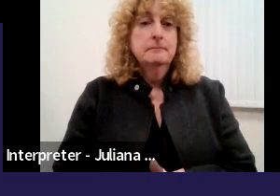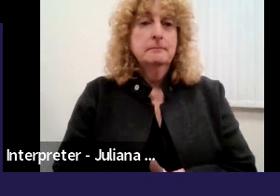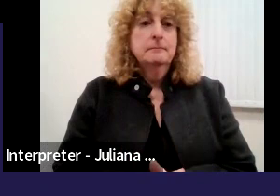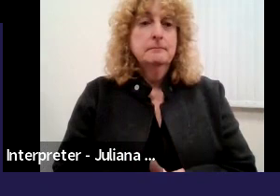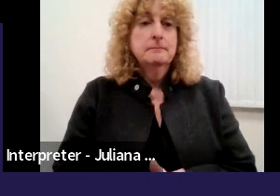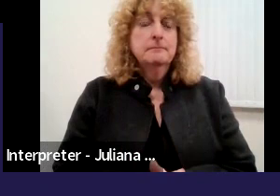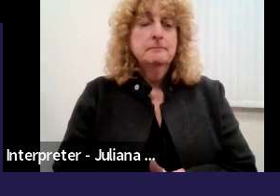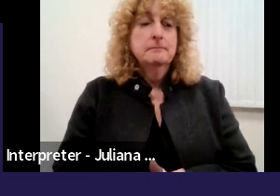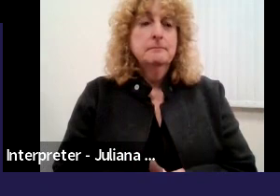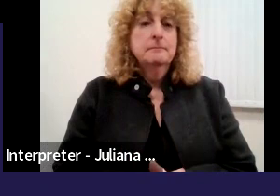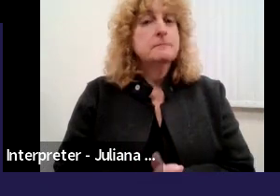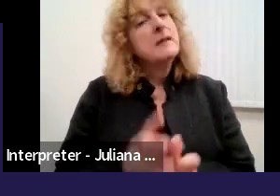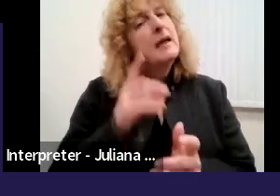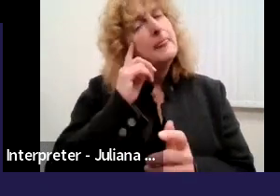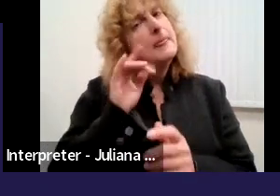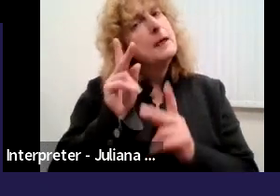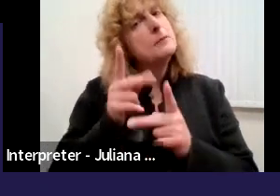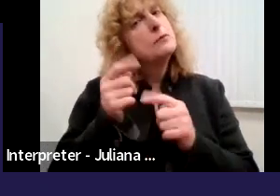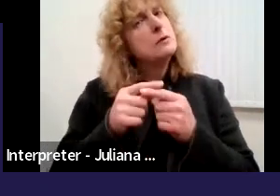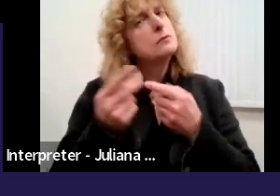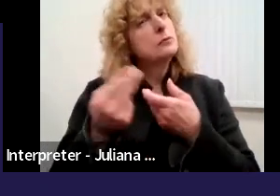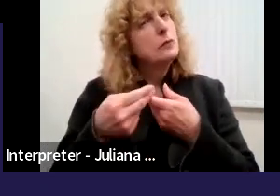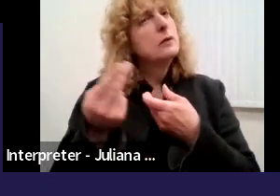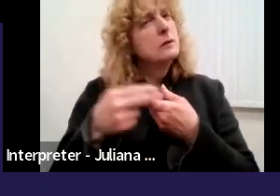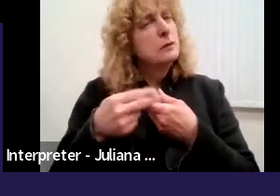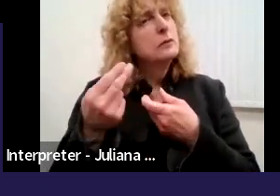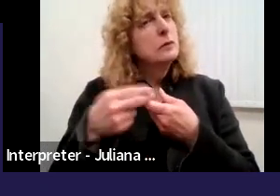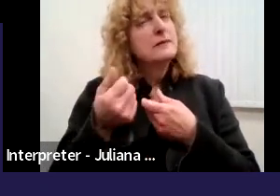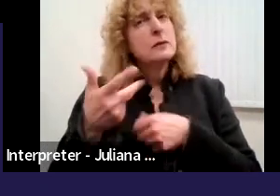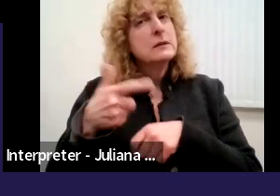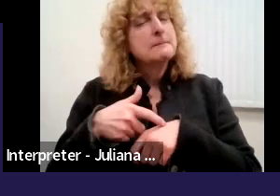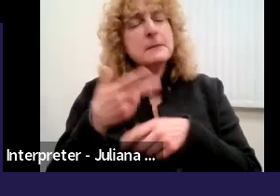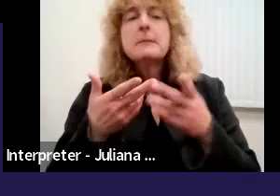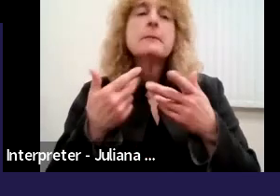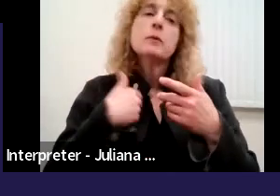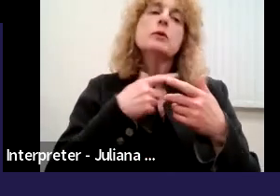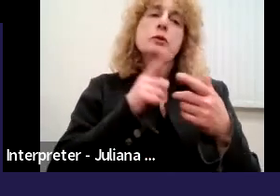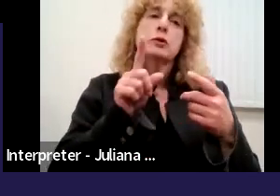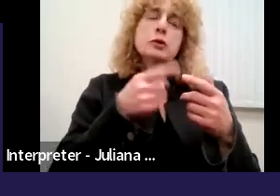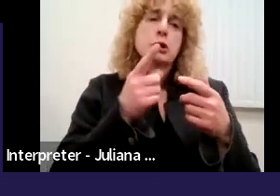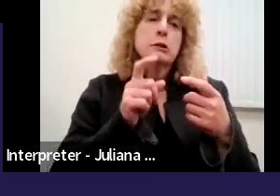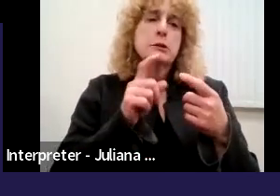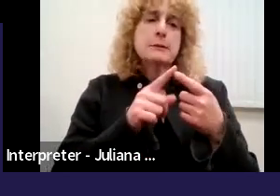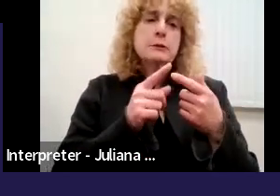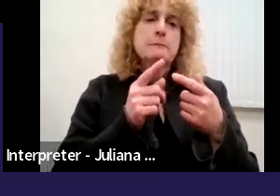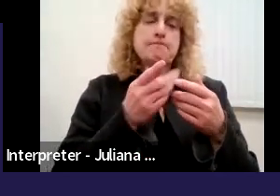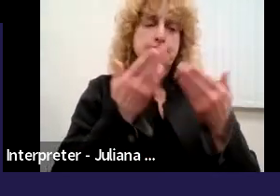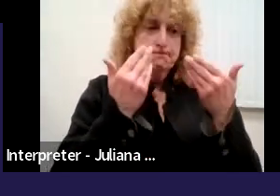They've tried joining a couple times, so maybe we should get going and I'll keep trying to add